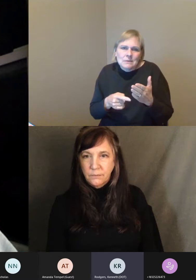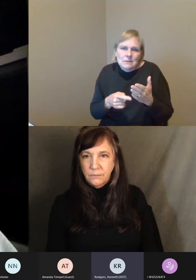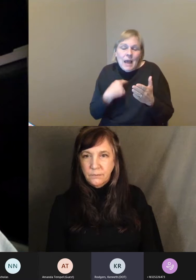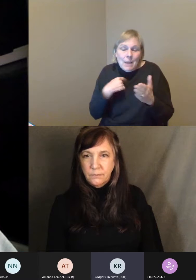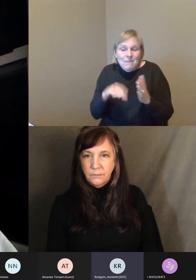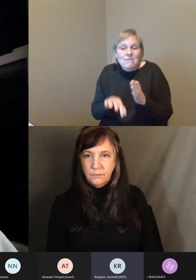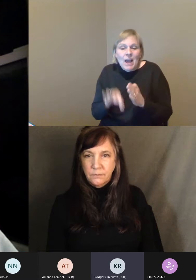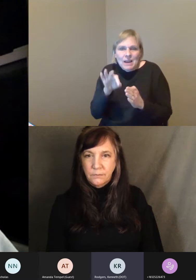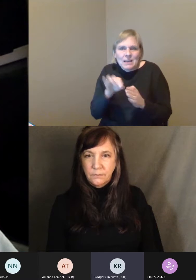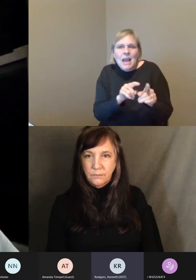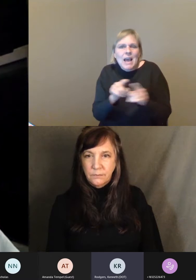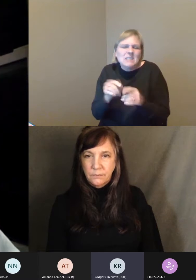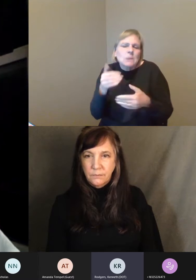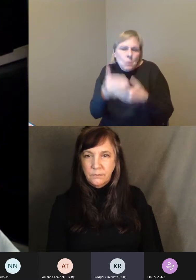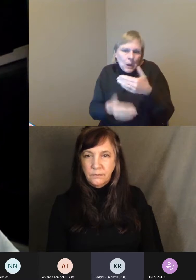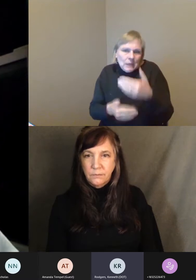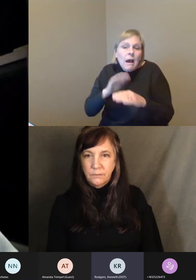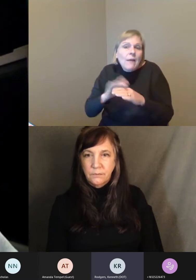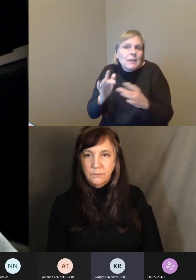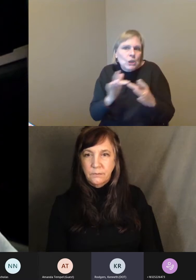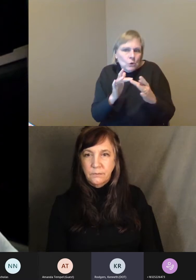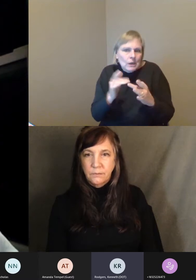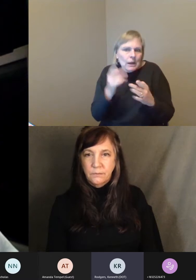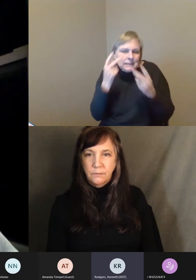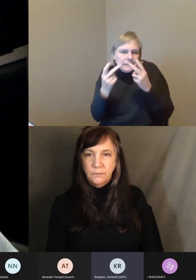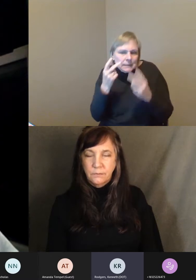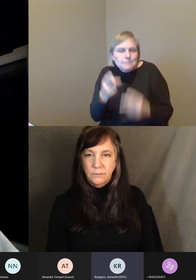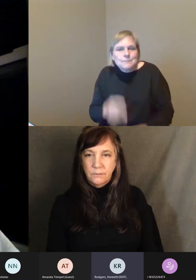I'm finding as the process on the internet.